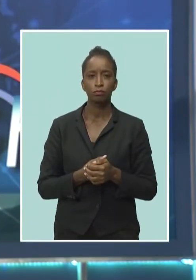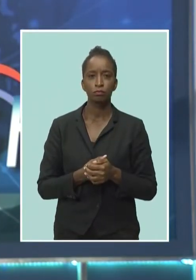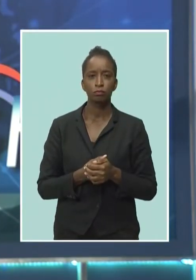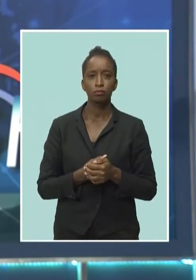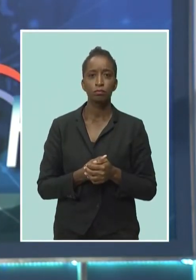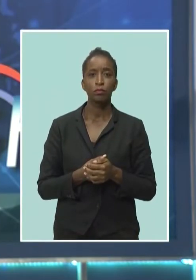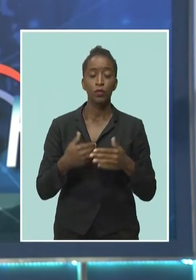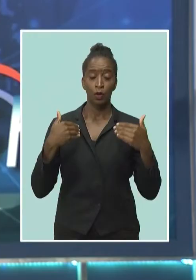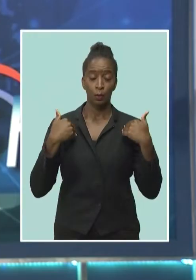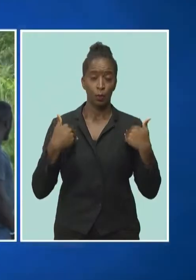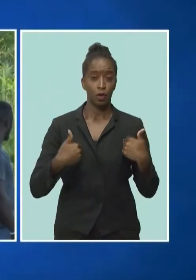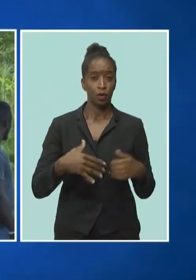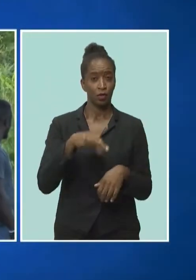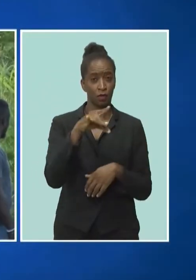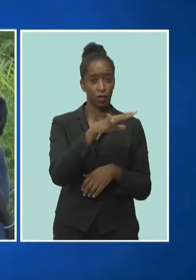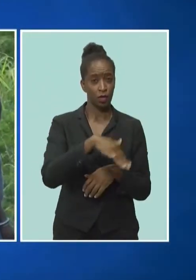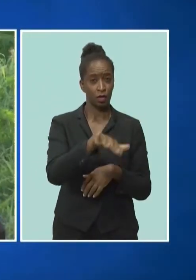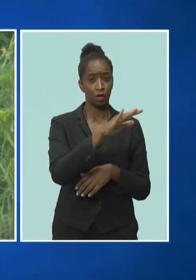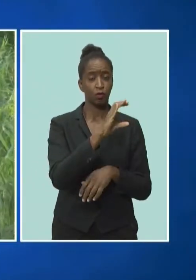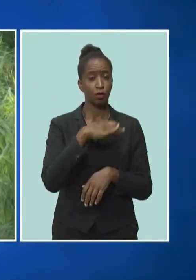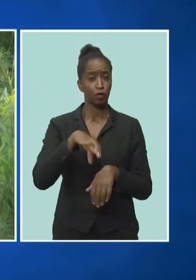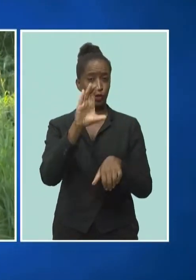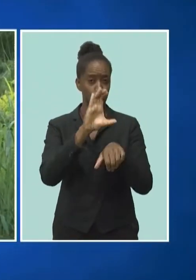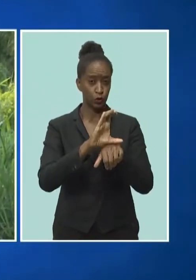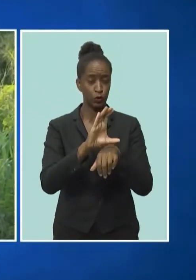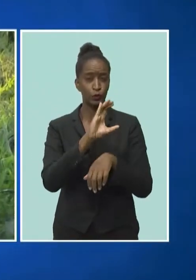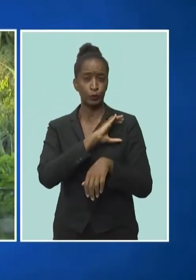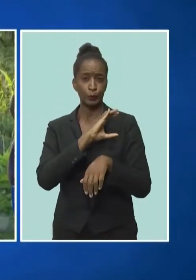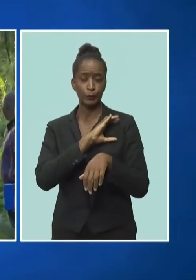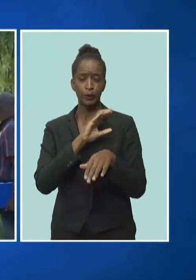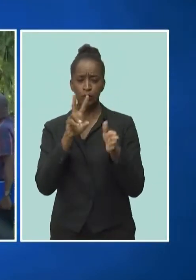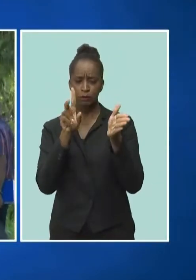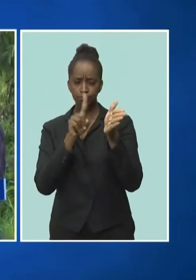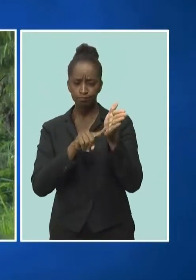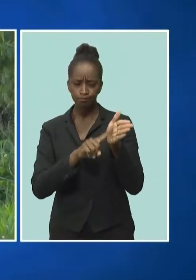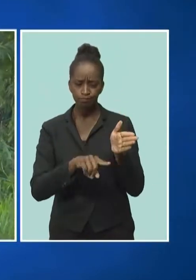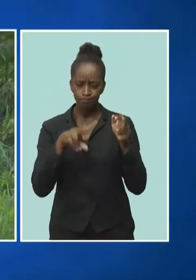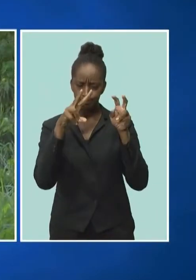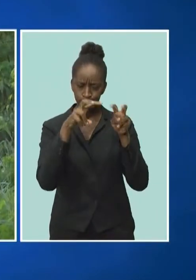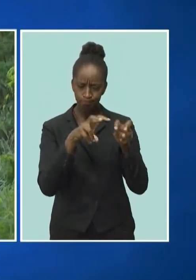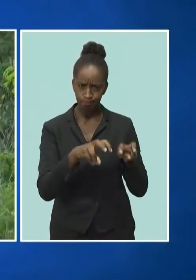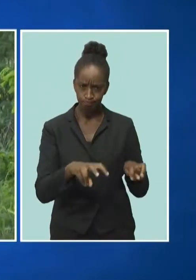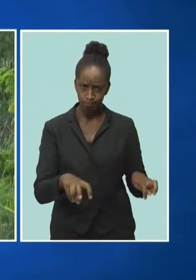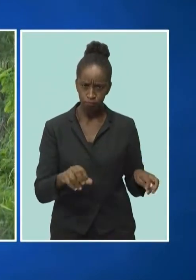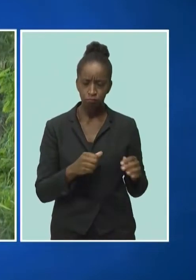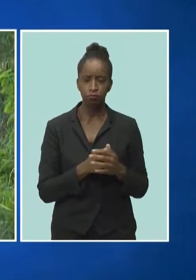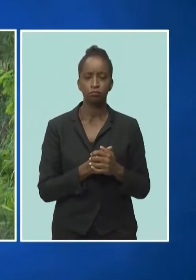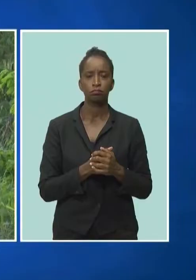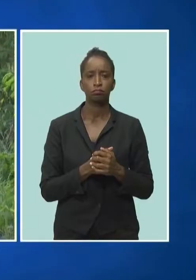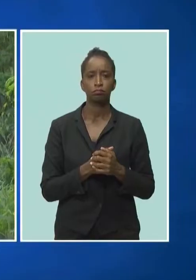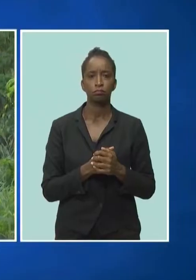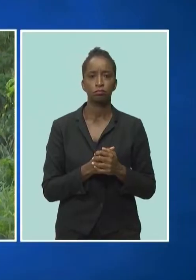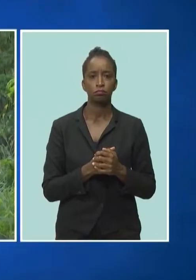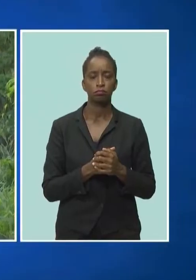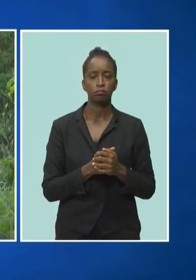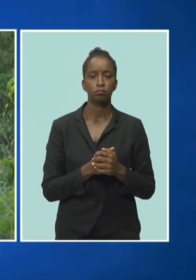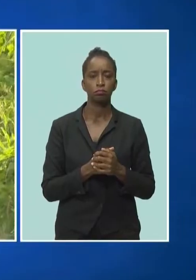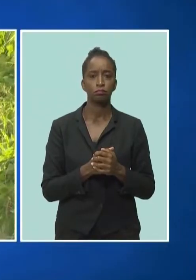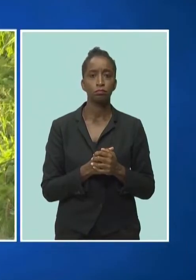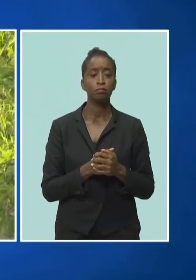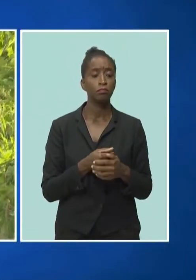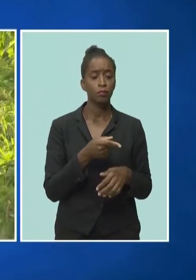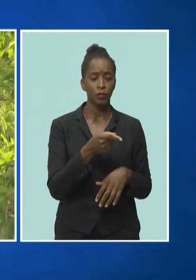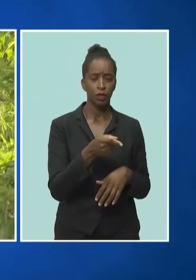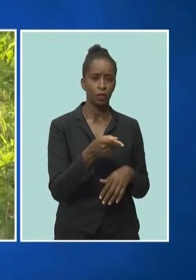in Christchurch. Confirmation of this from Police Communications and Public Affairs Officer Acting Inspector Rodney Innes. He says the